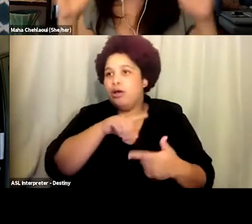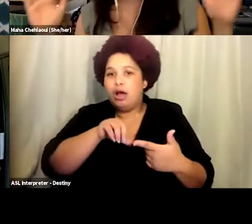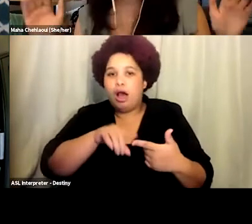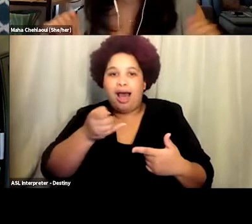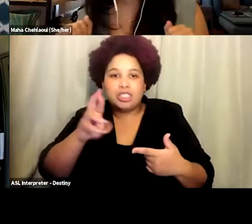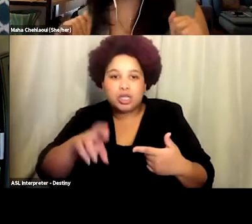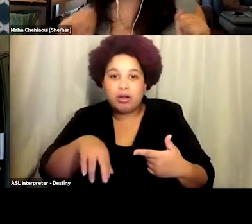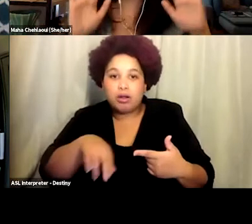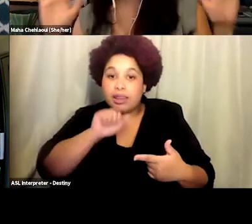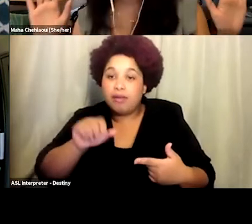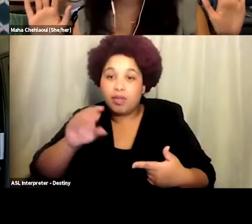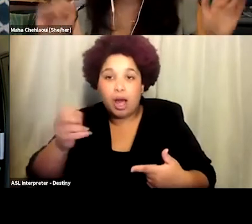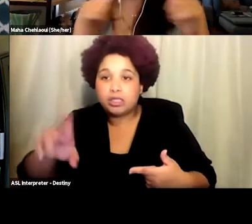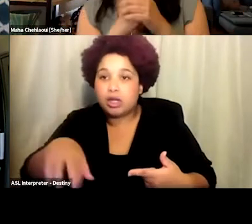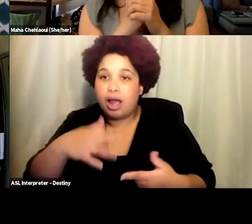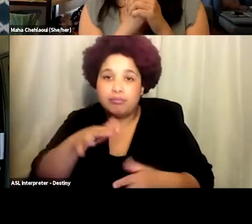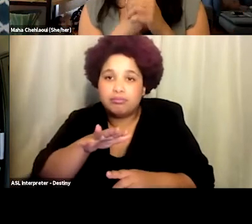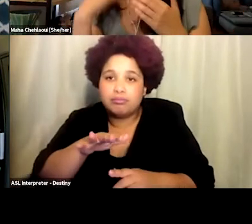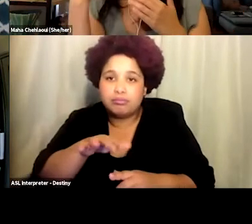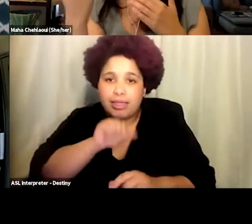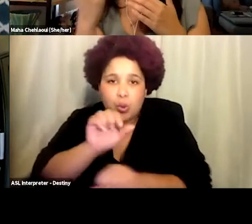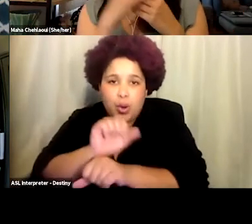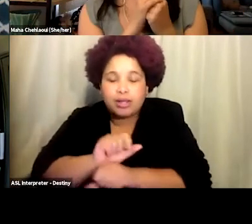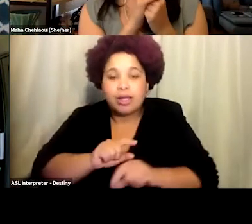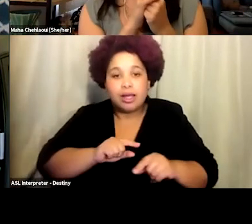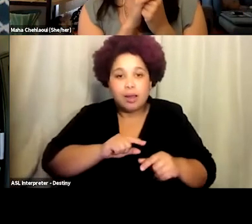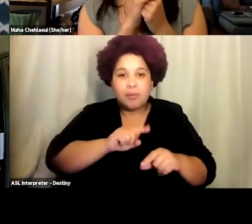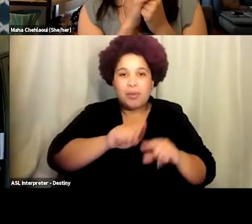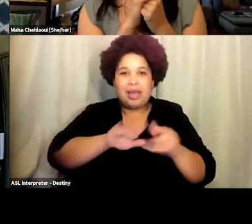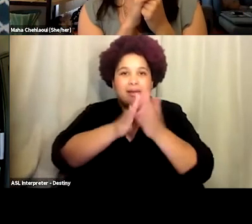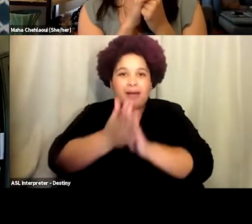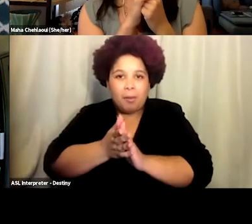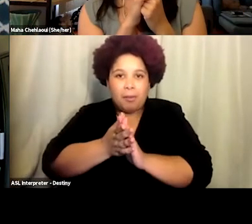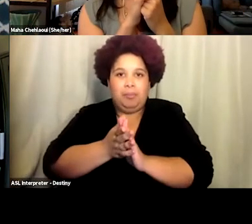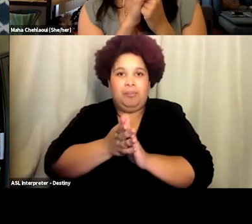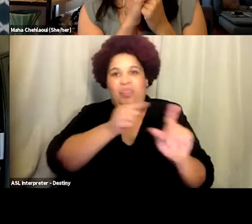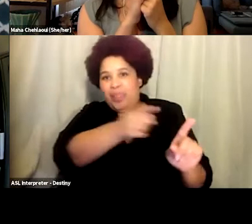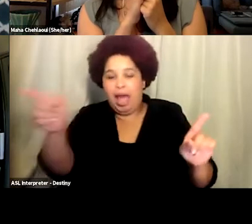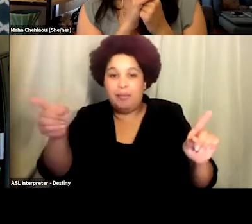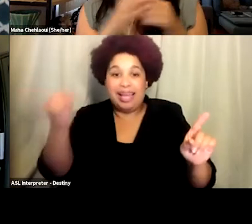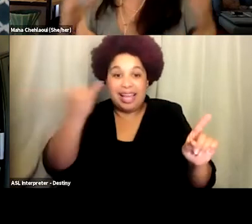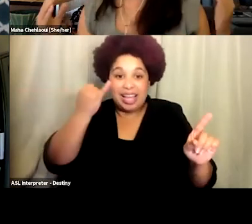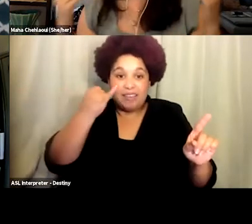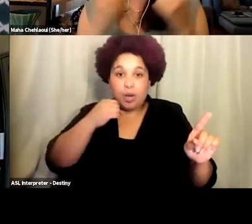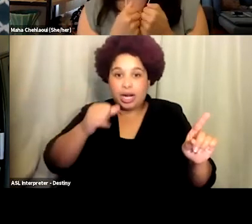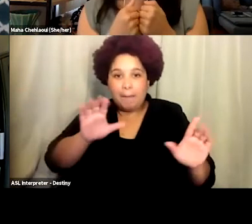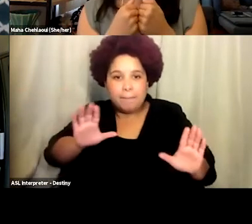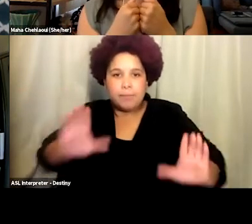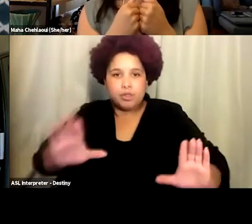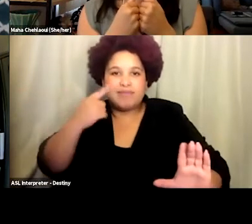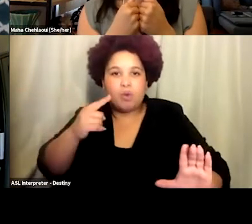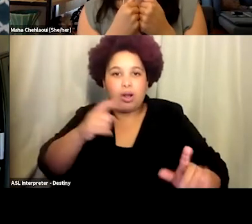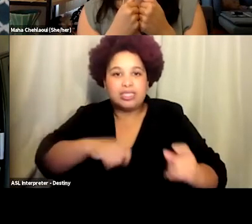Oscar, I love you if you're out there, I'm a big fan. But we cannot become those people if we're not pushing for at least a certain